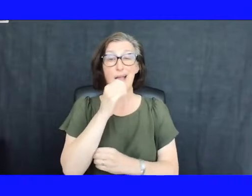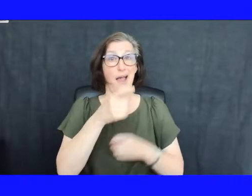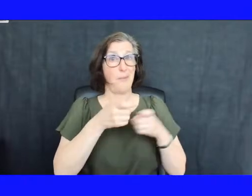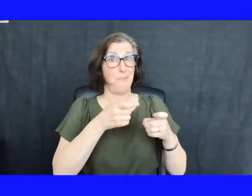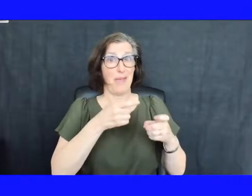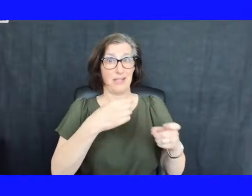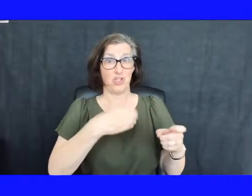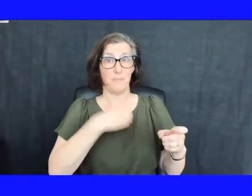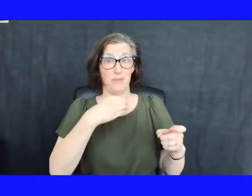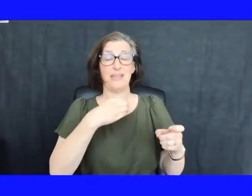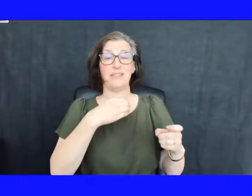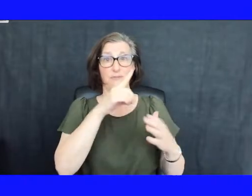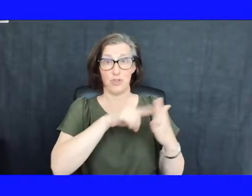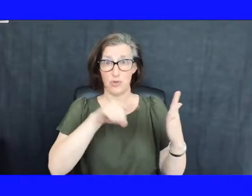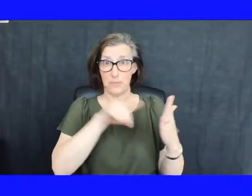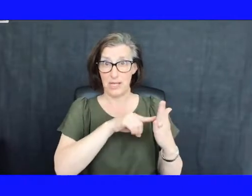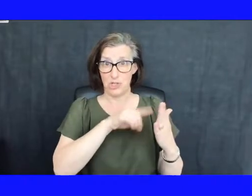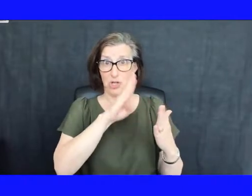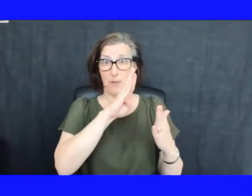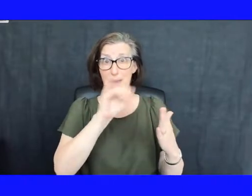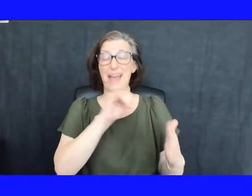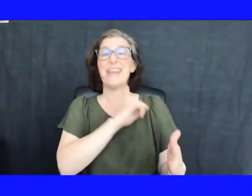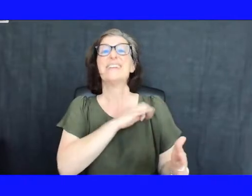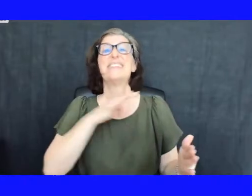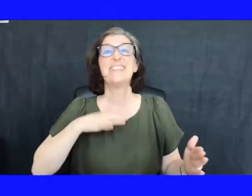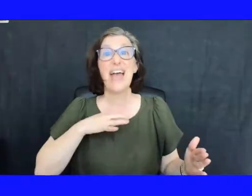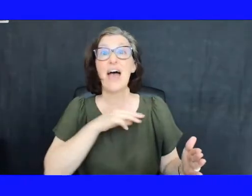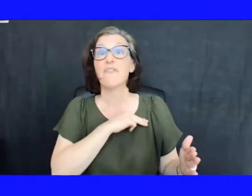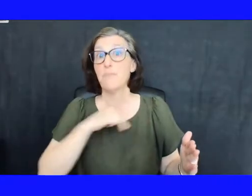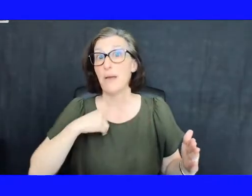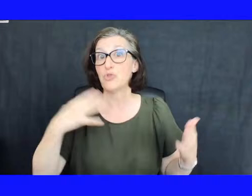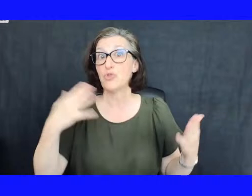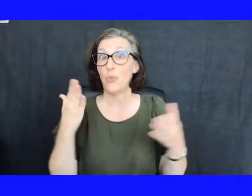on who the person is complaining of.